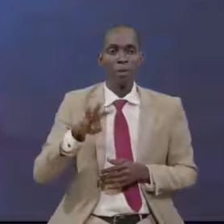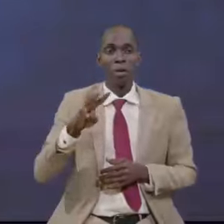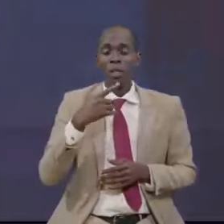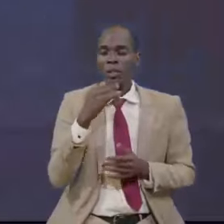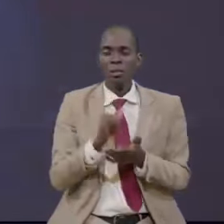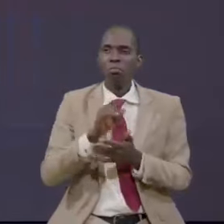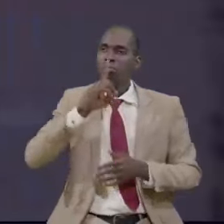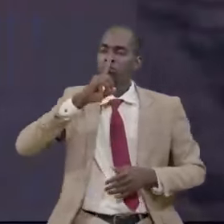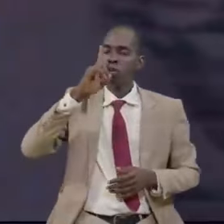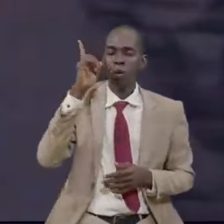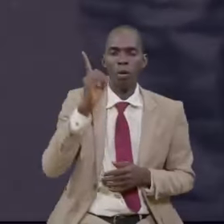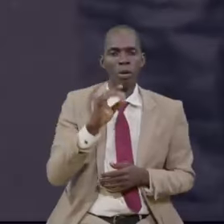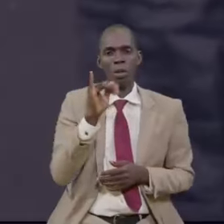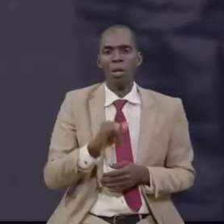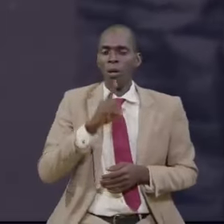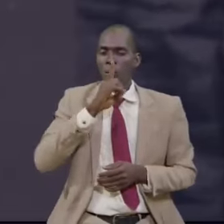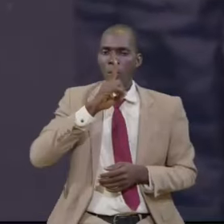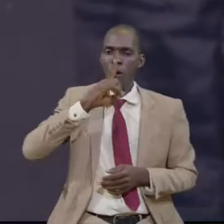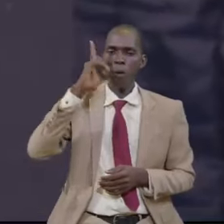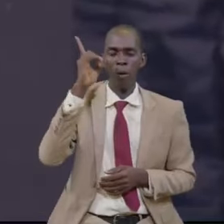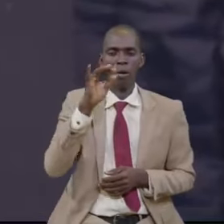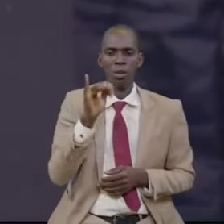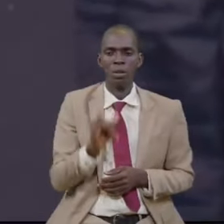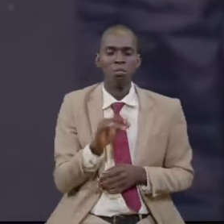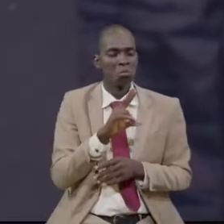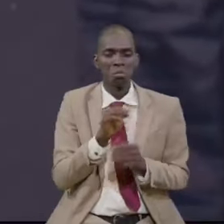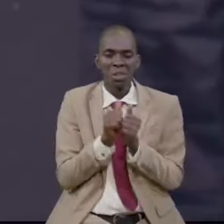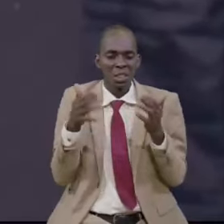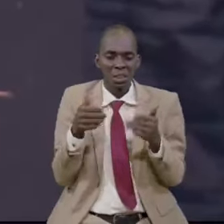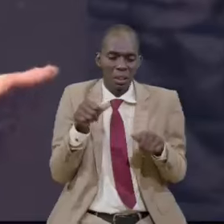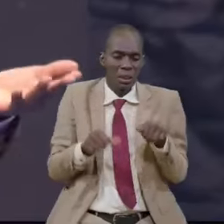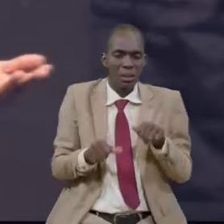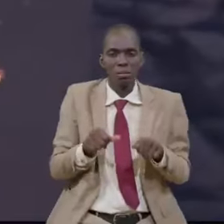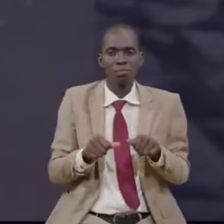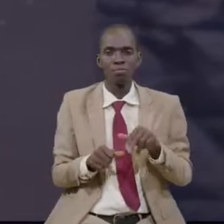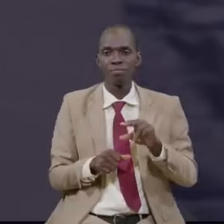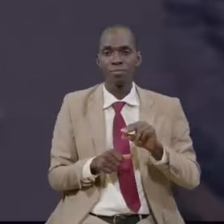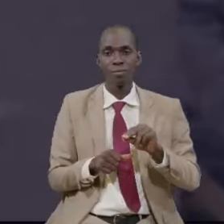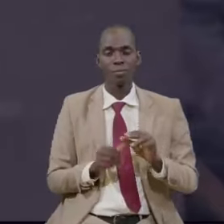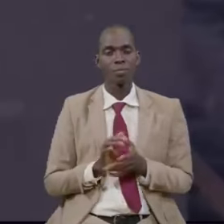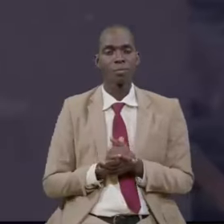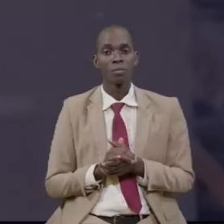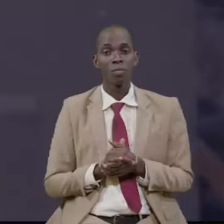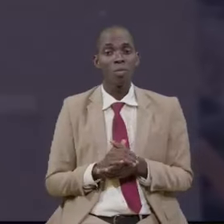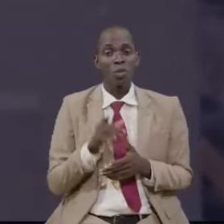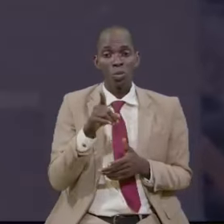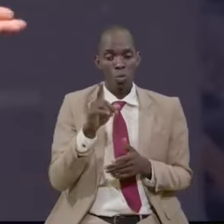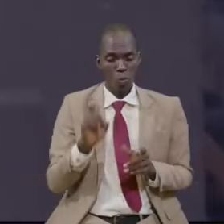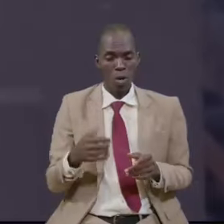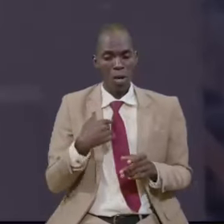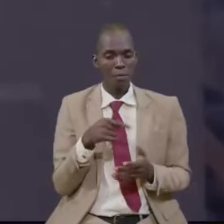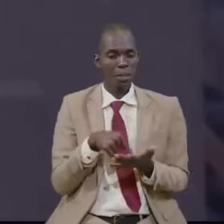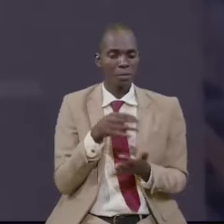surely, no doubt, this is the basis of our faith. When something has been done, and